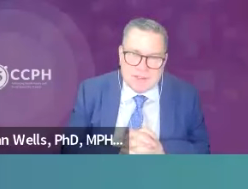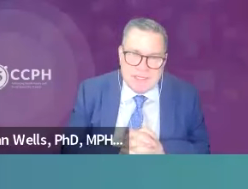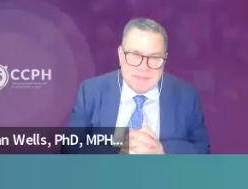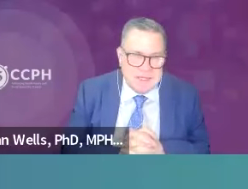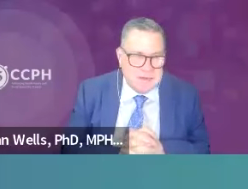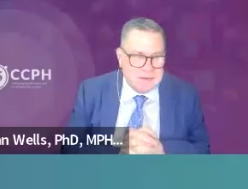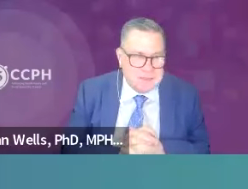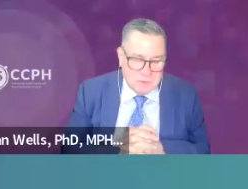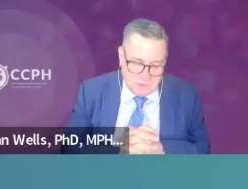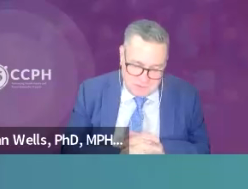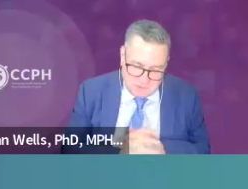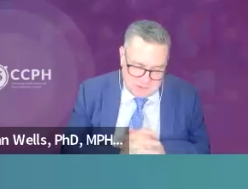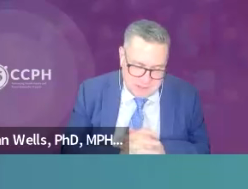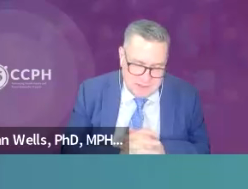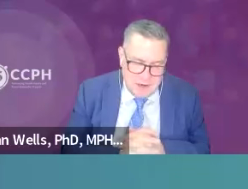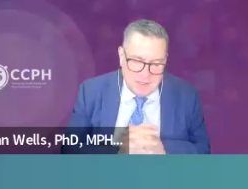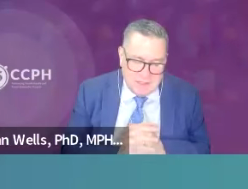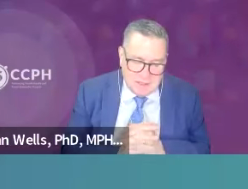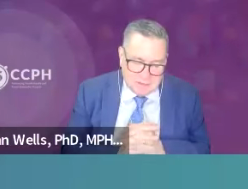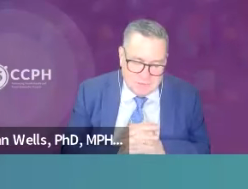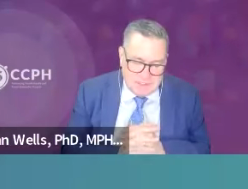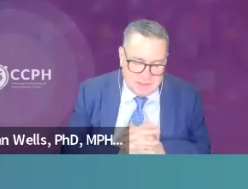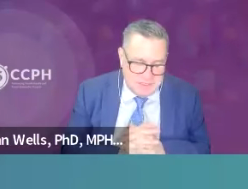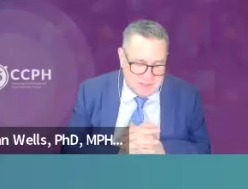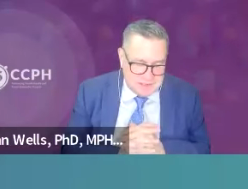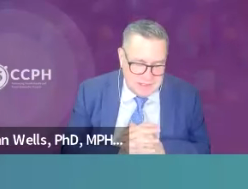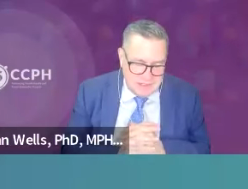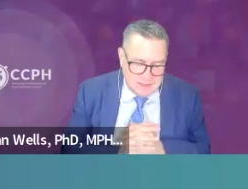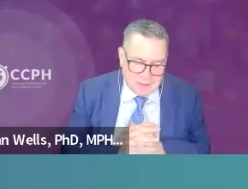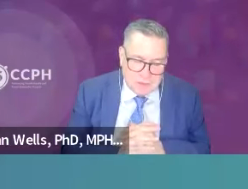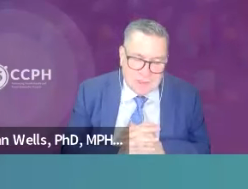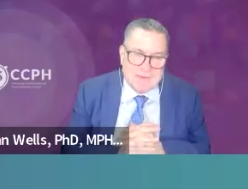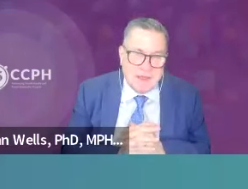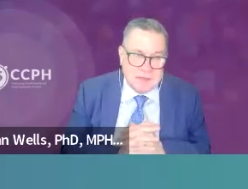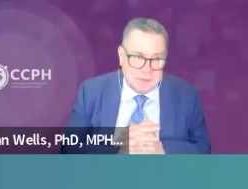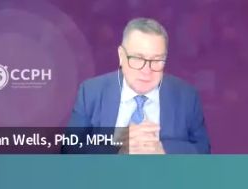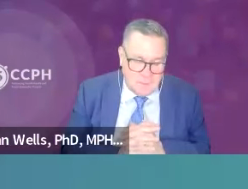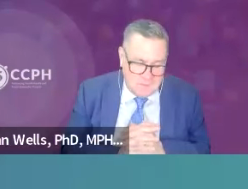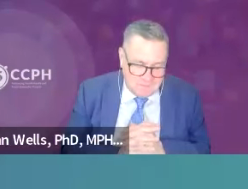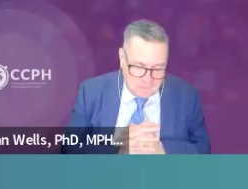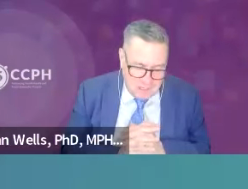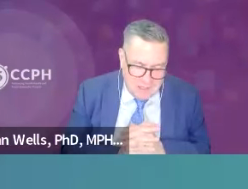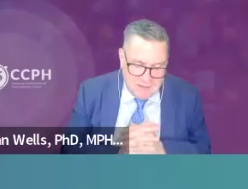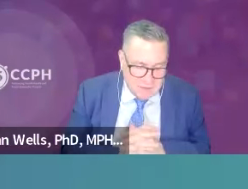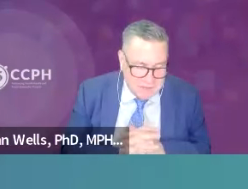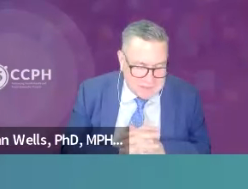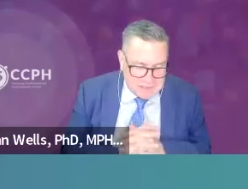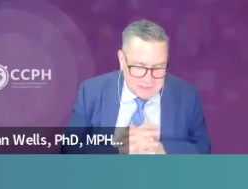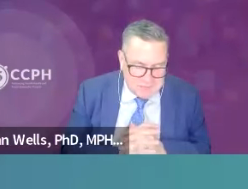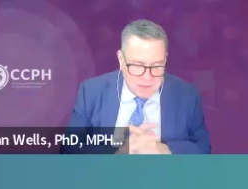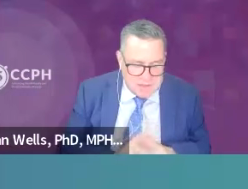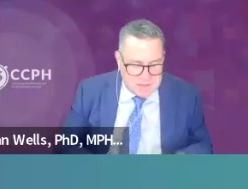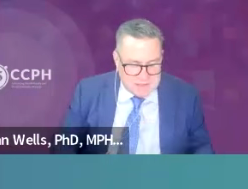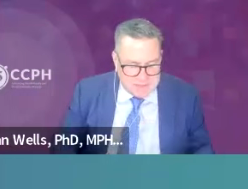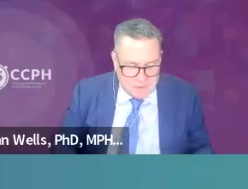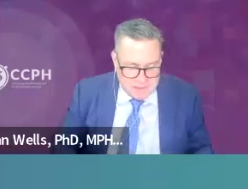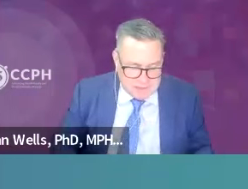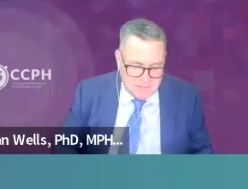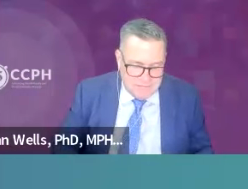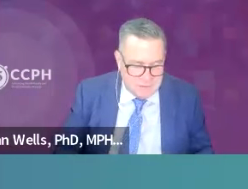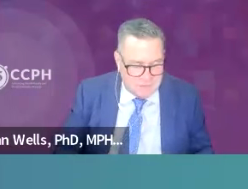from our esteemed editors who are both here today, Dr. Bettina Beech and Dr. Elizabeth Heitman. Their extensive knowledge